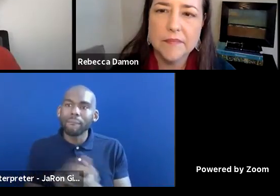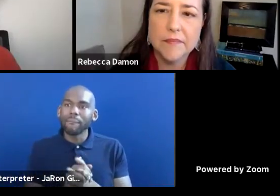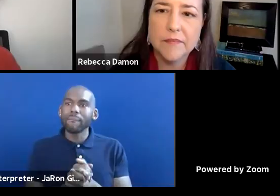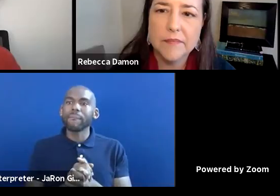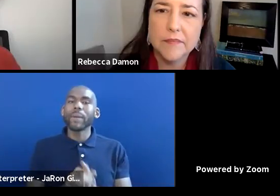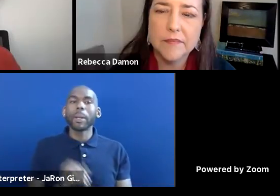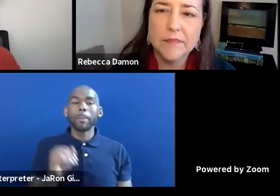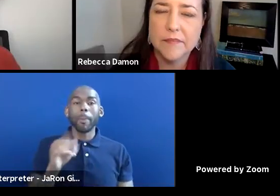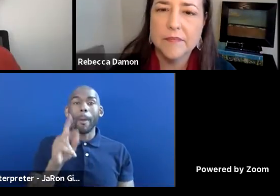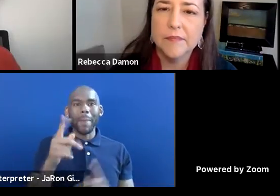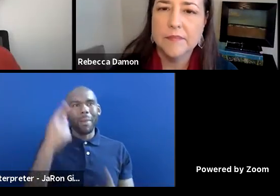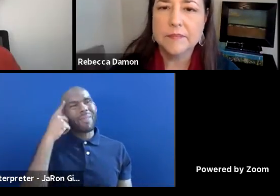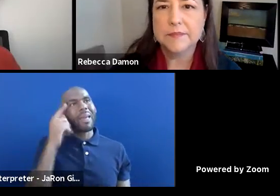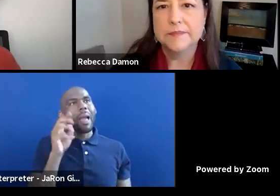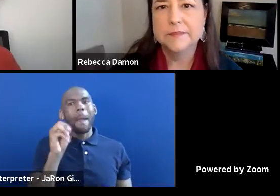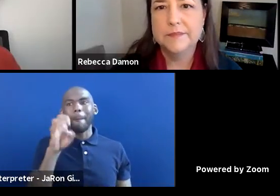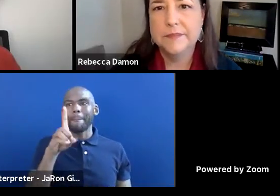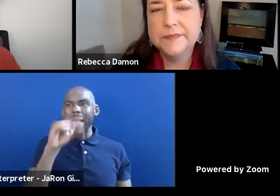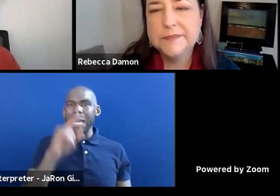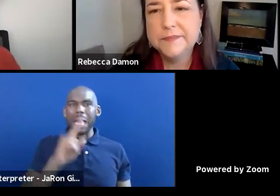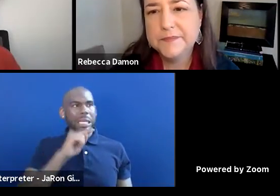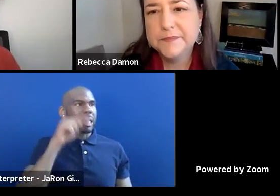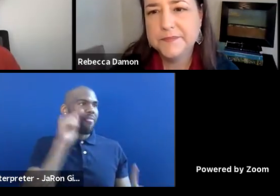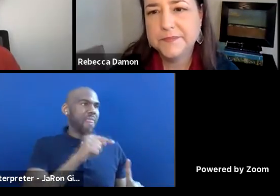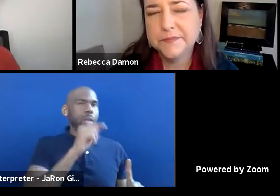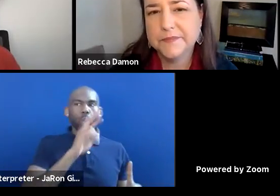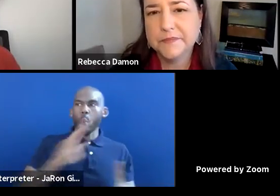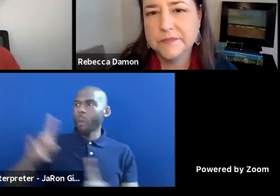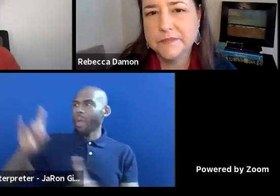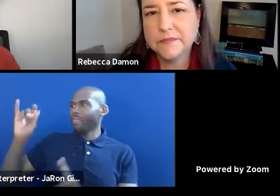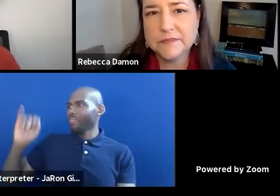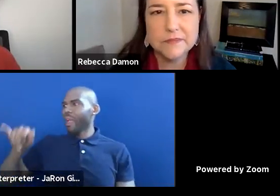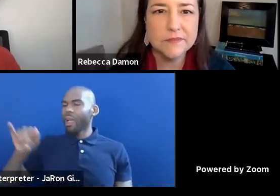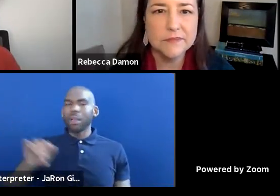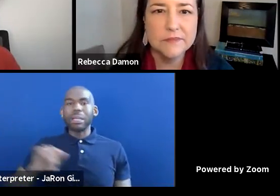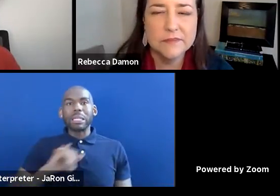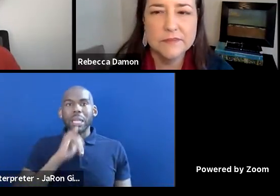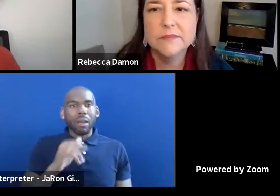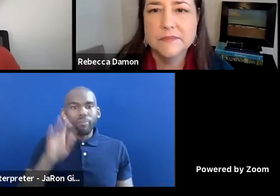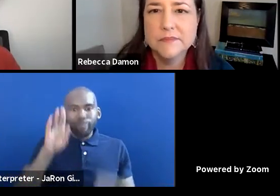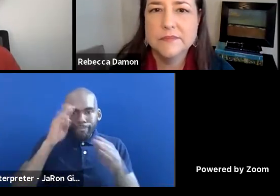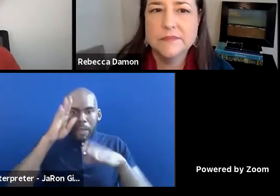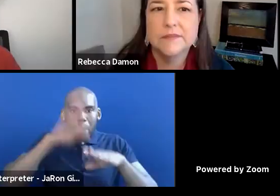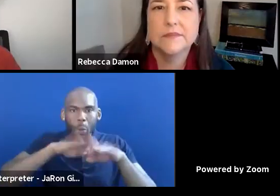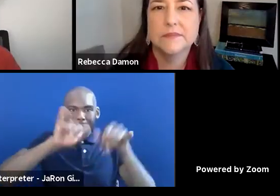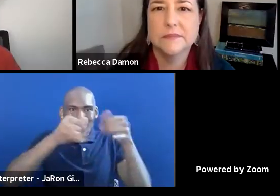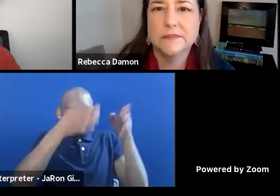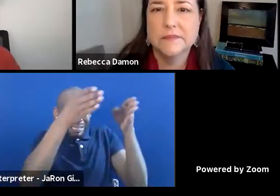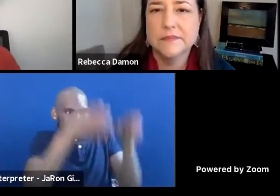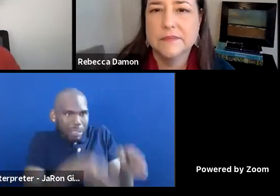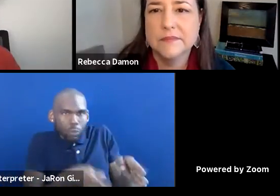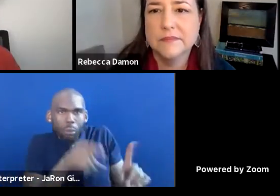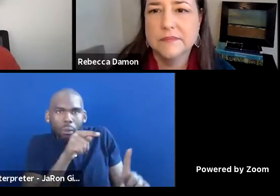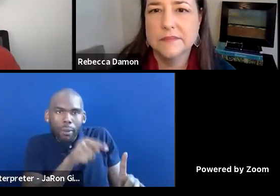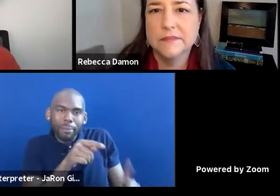media is this or the media is that, they're not looking at individual journalists. And that's why they're able to kind